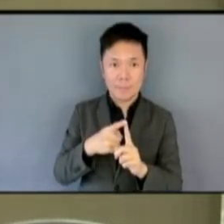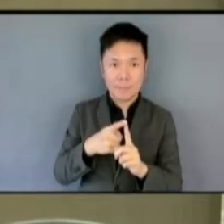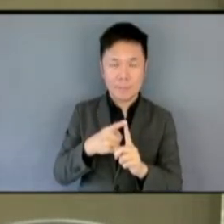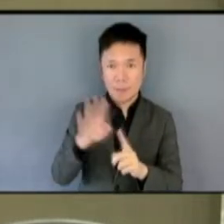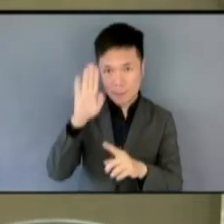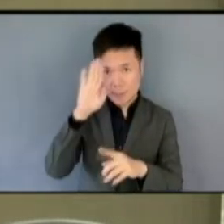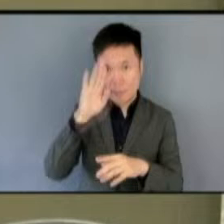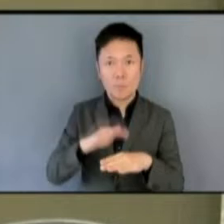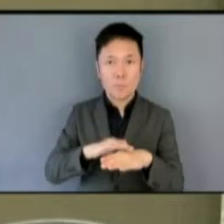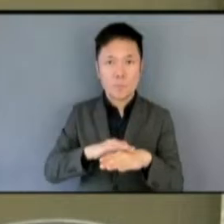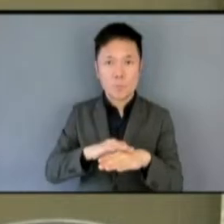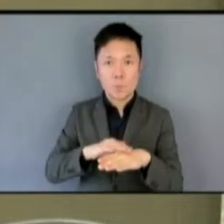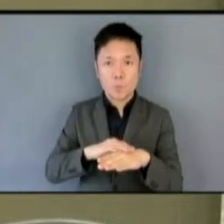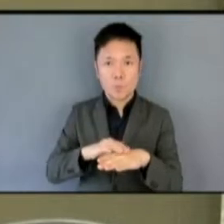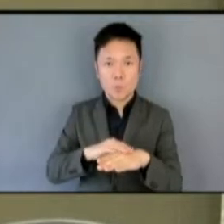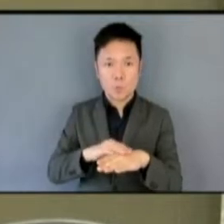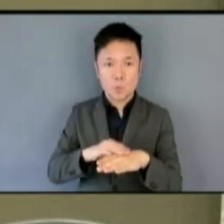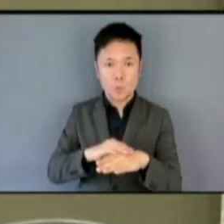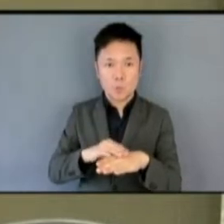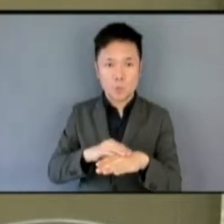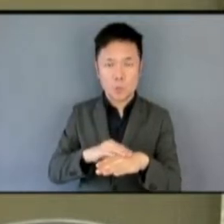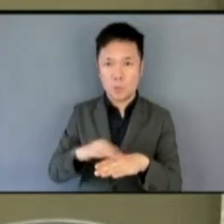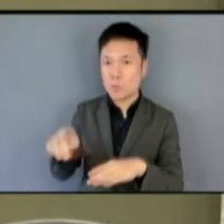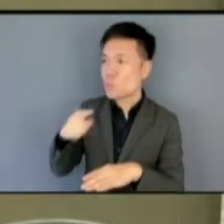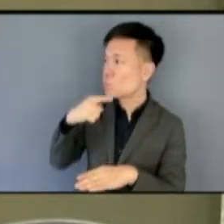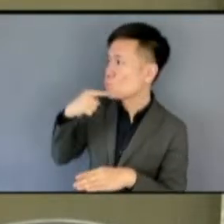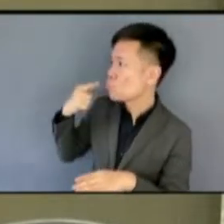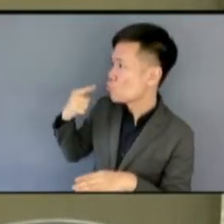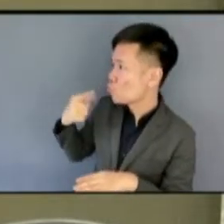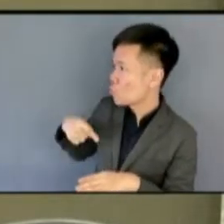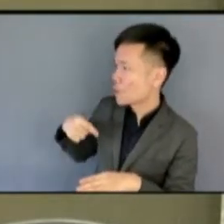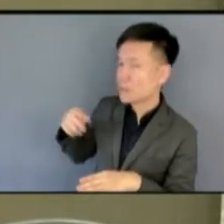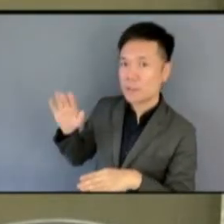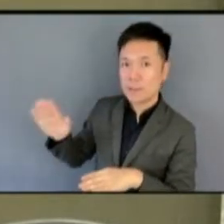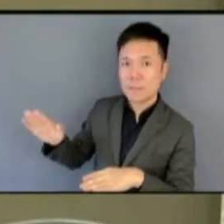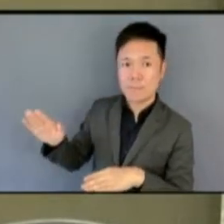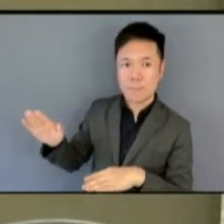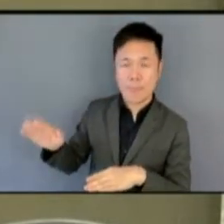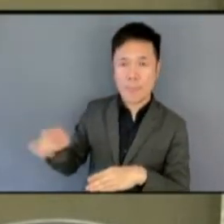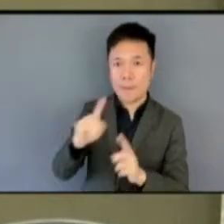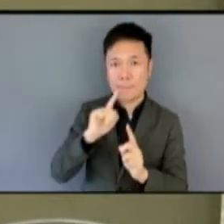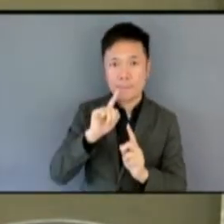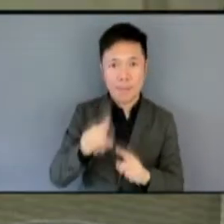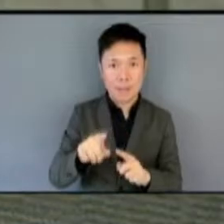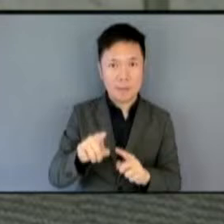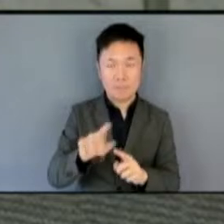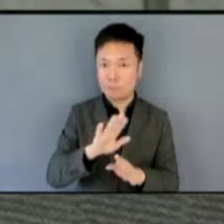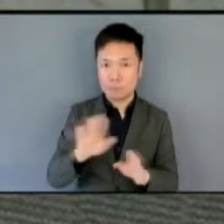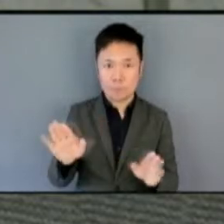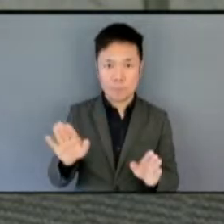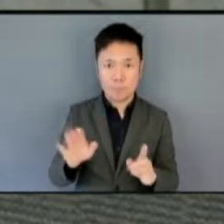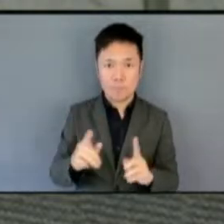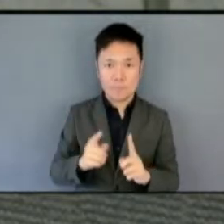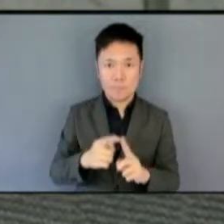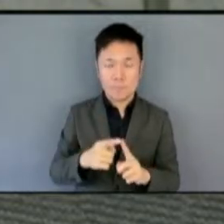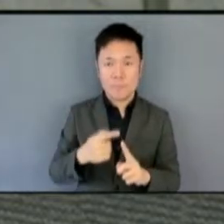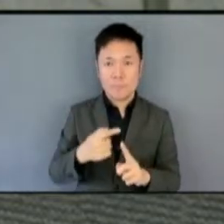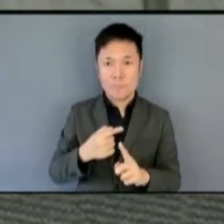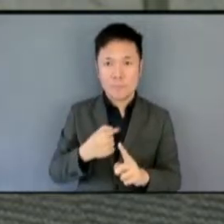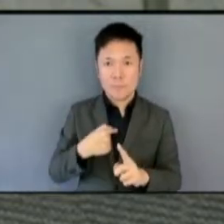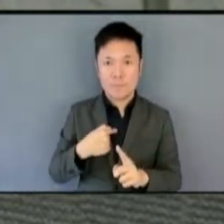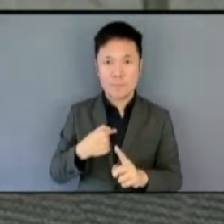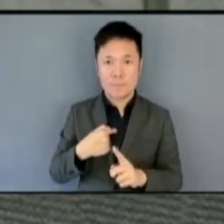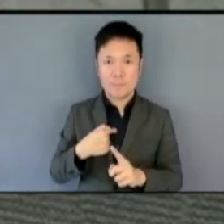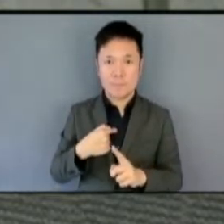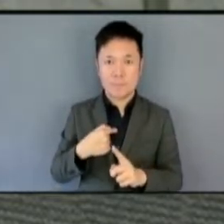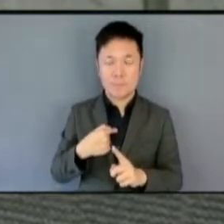apologize to the Russian team, and my intent was, we believe, and I think everybody